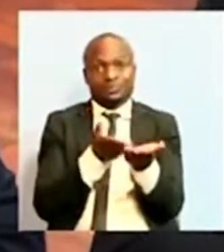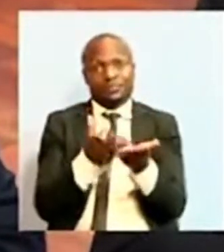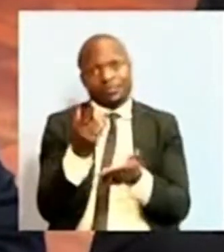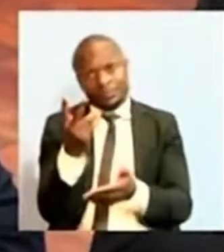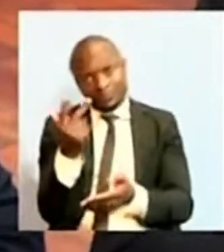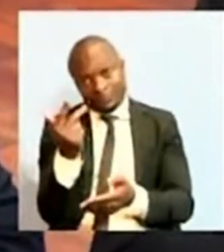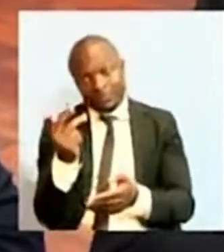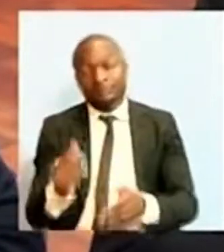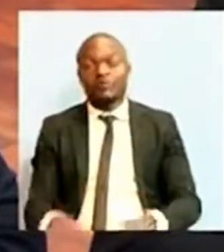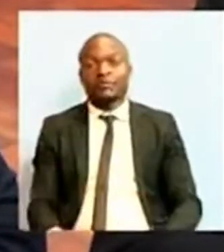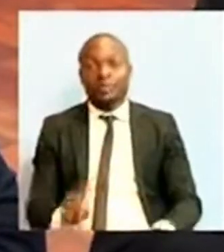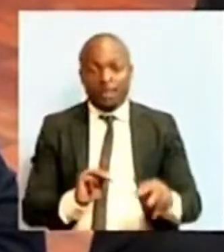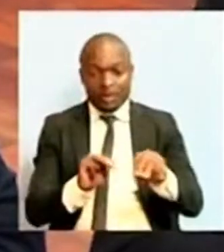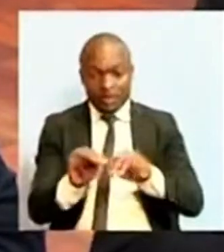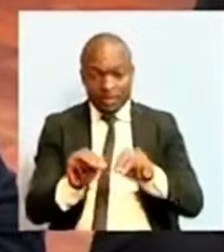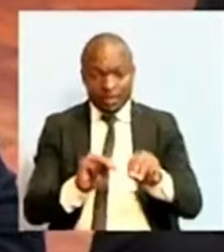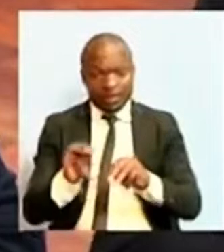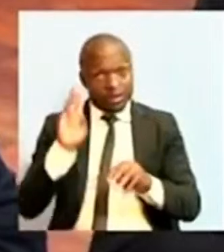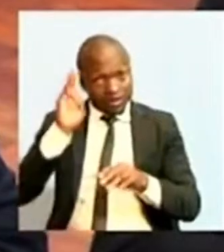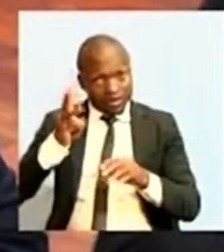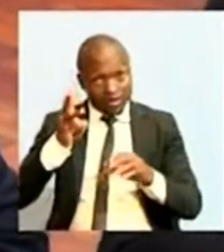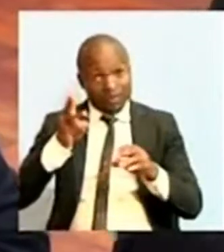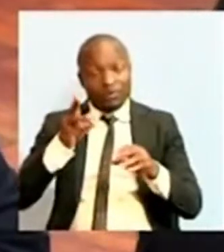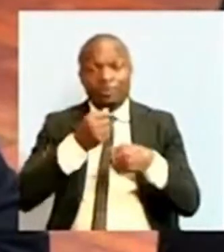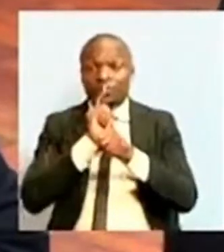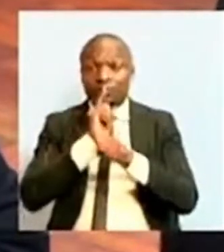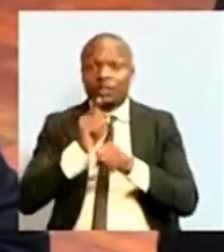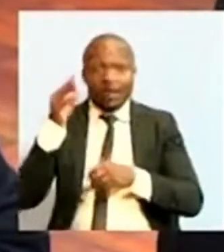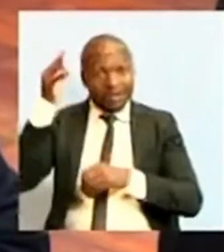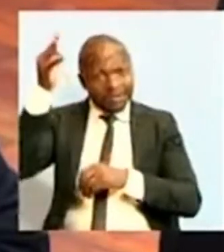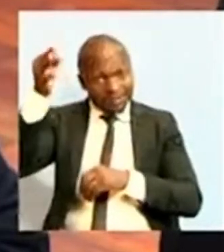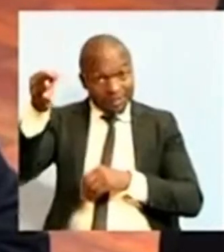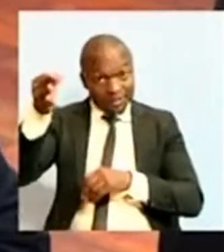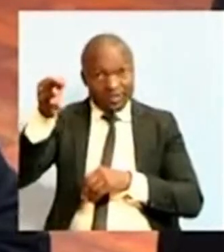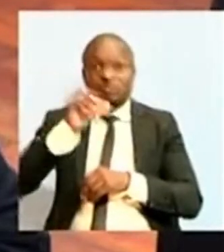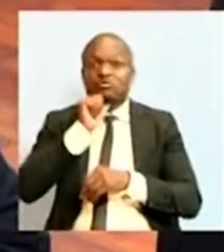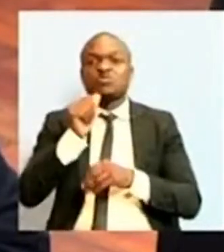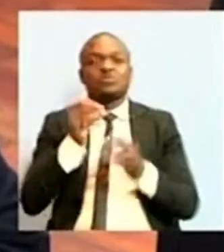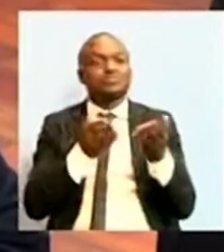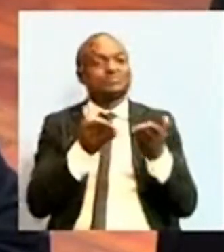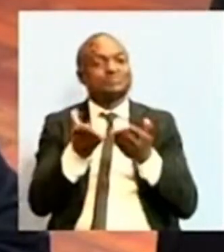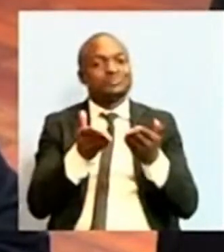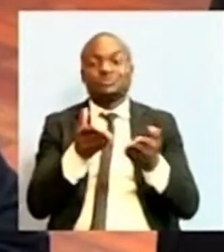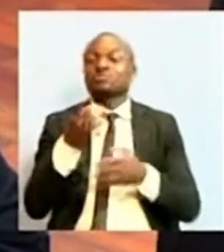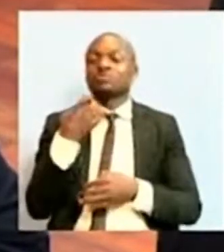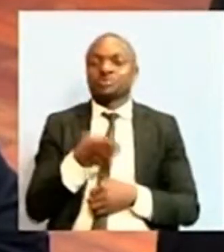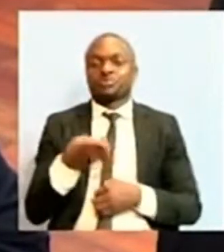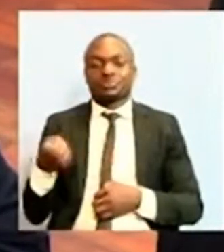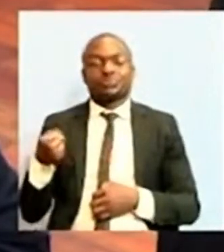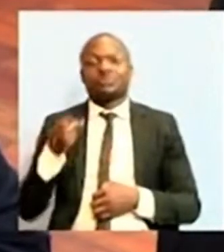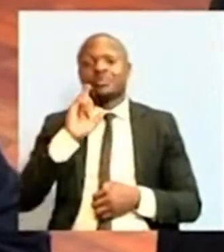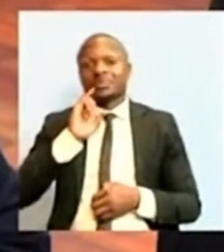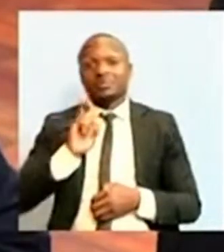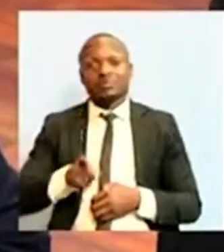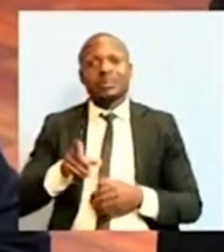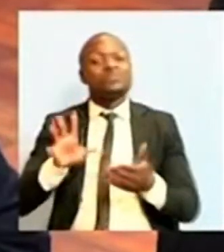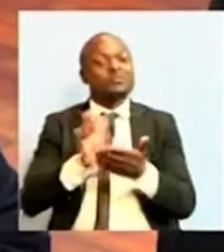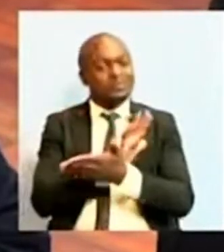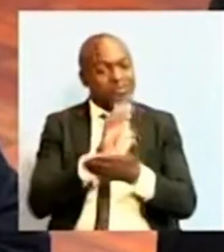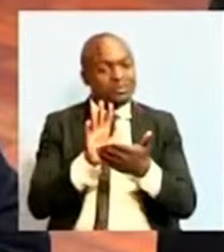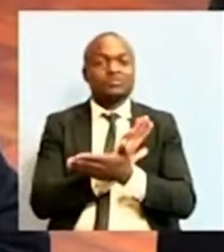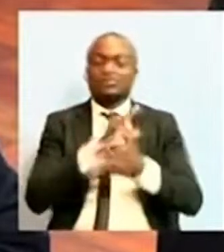major measures, Chair, management to ensure that in future the unserviceable equipments are